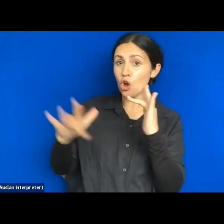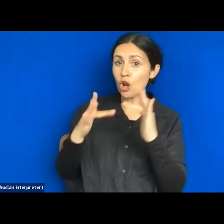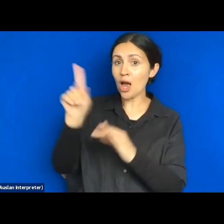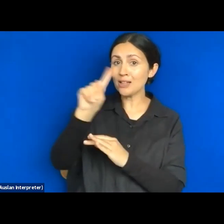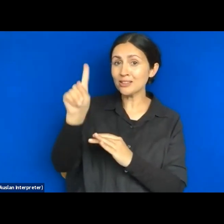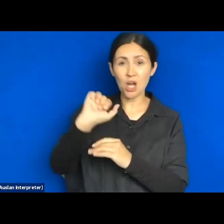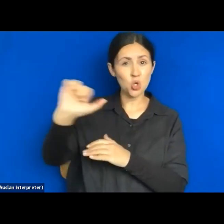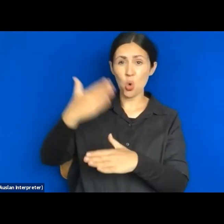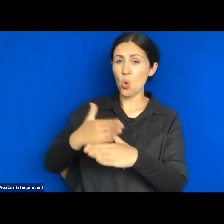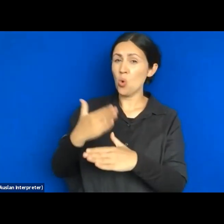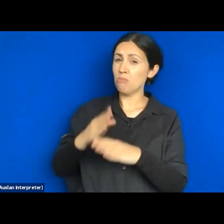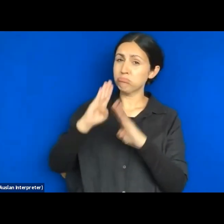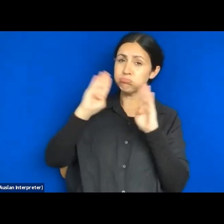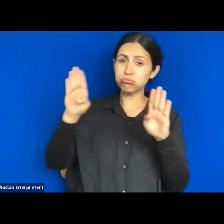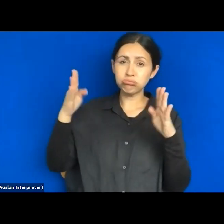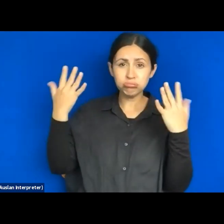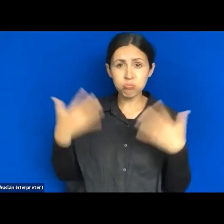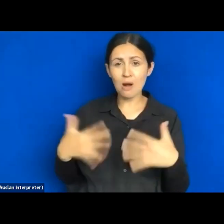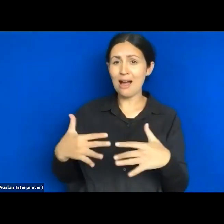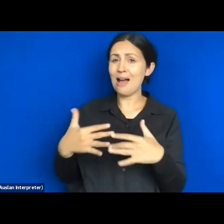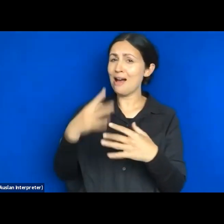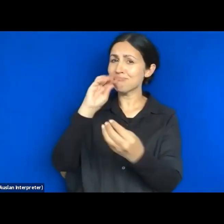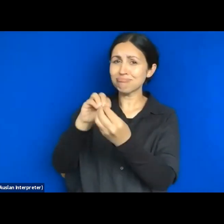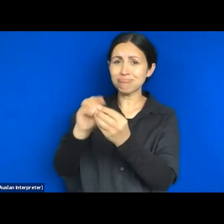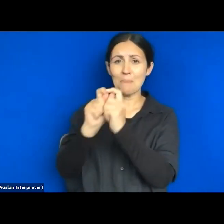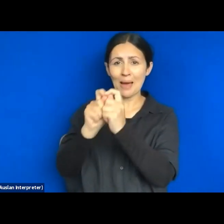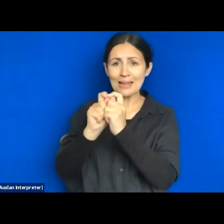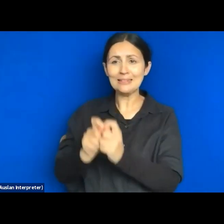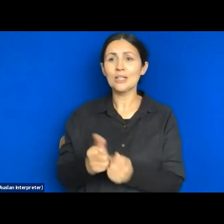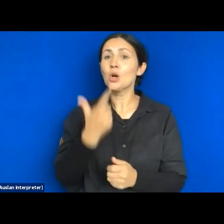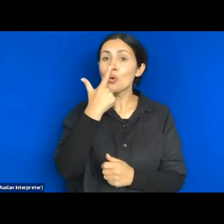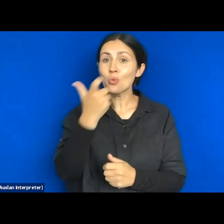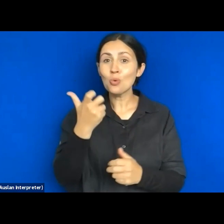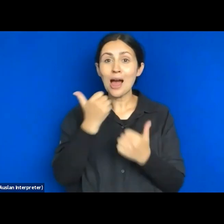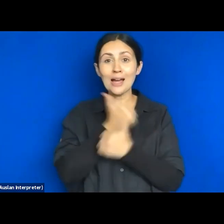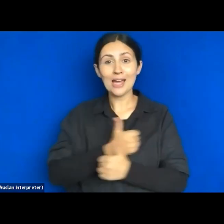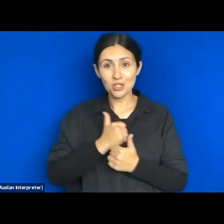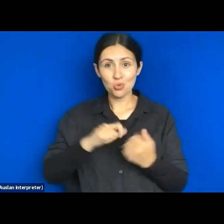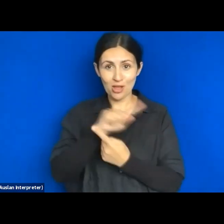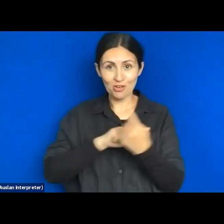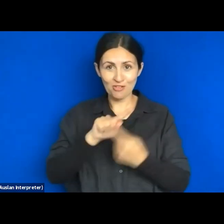you all the very best for a productive and rewarding symposium.